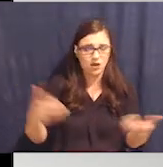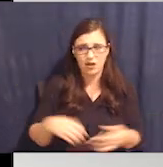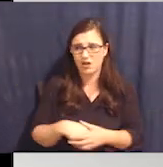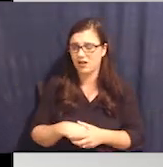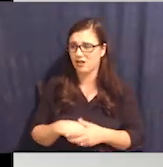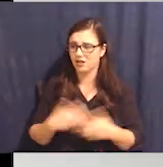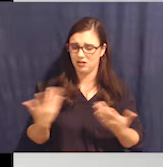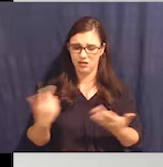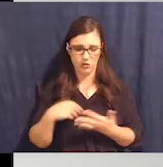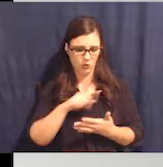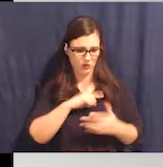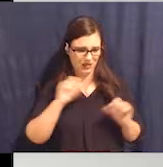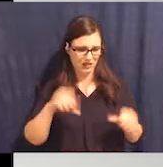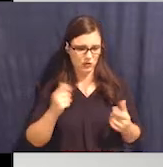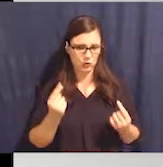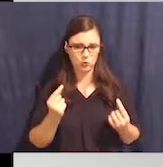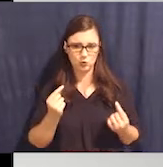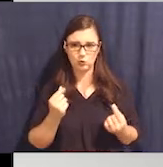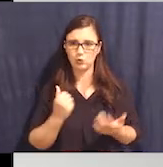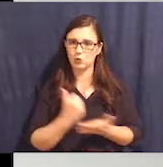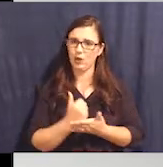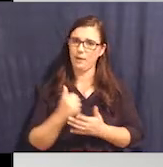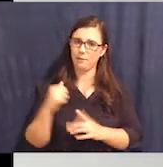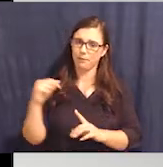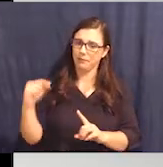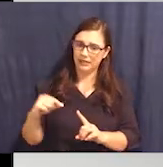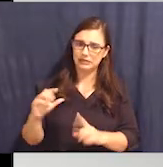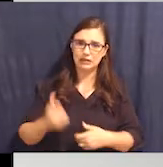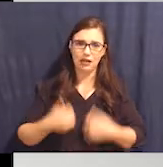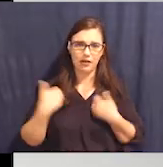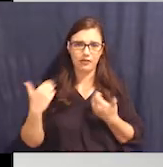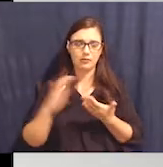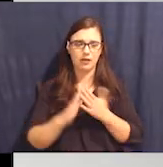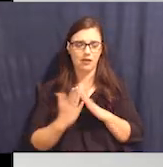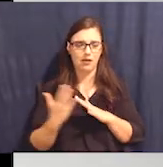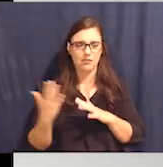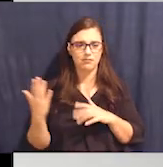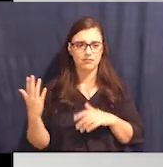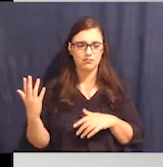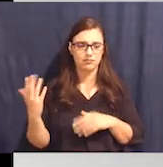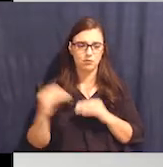provided, what we could do to make his life